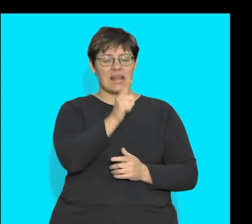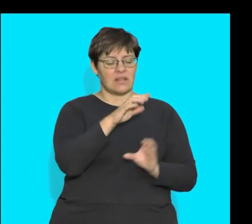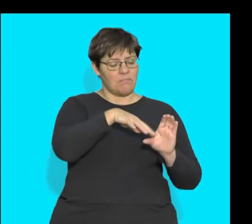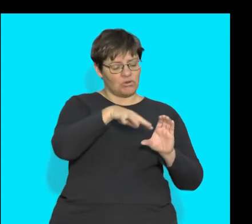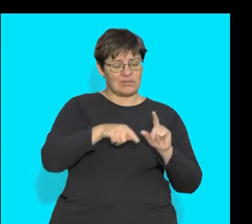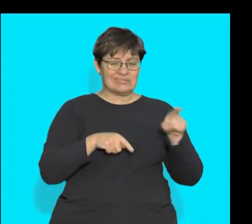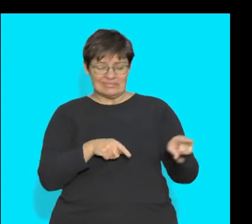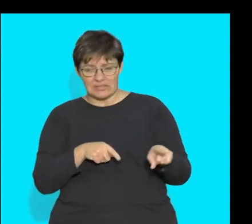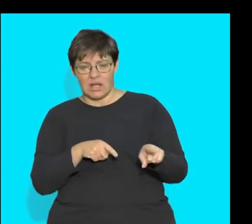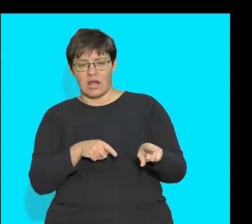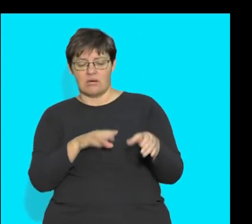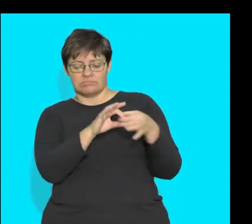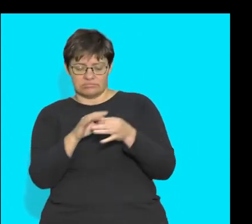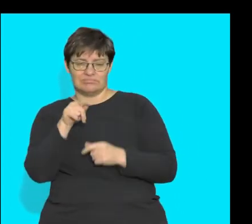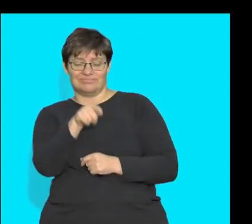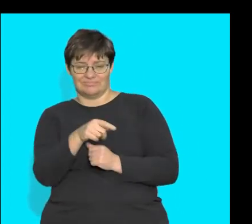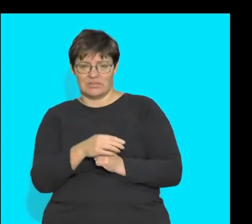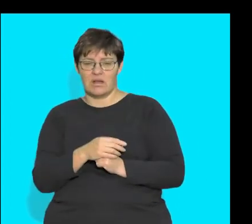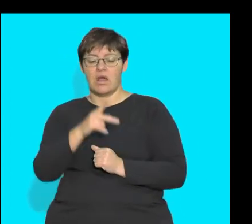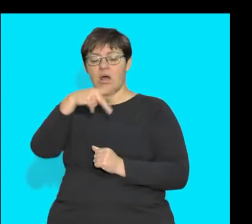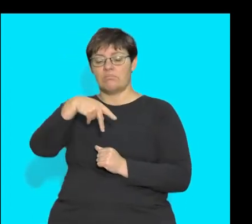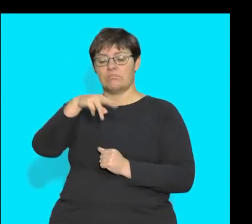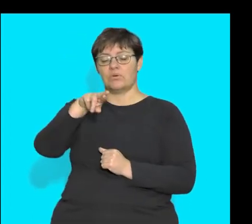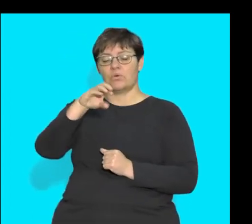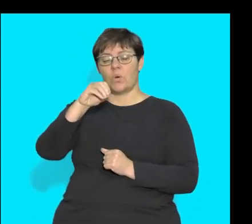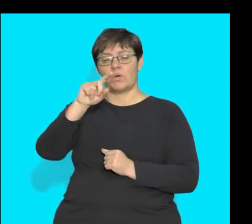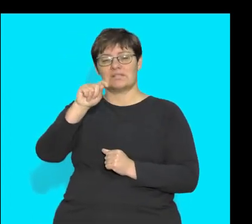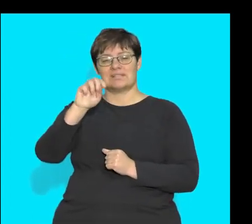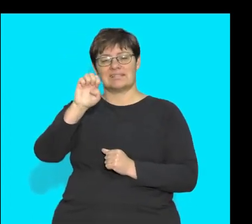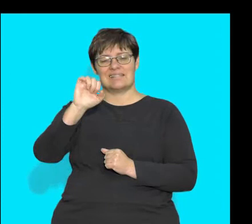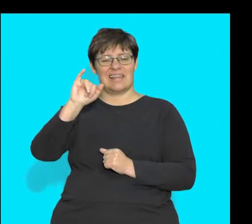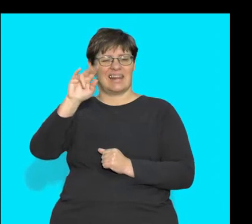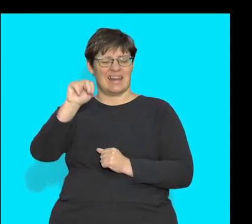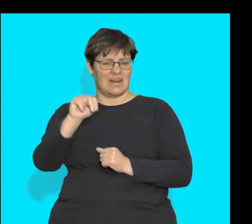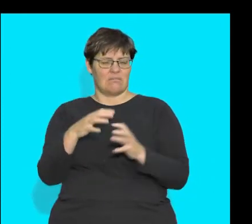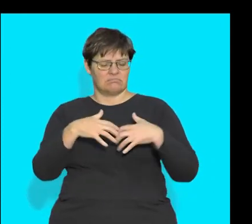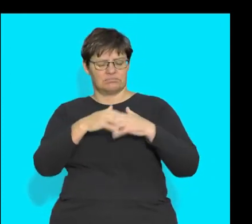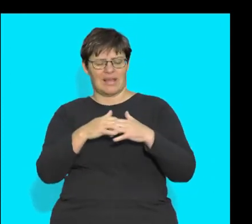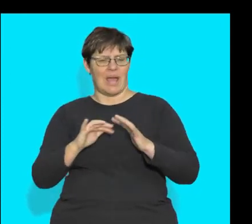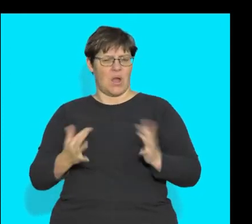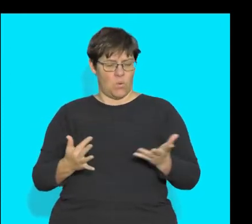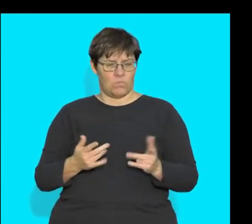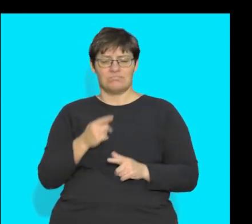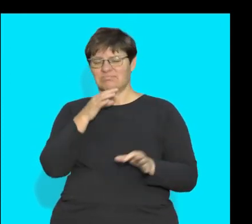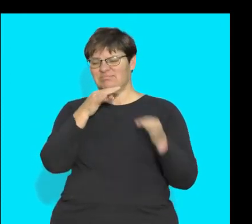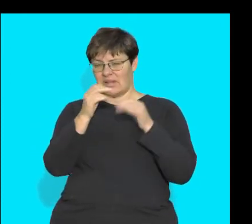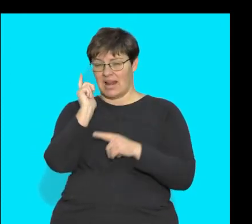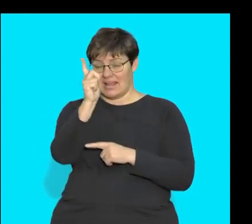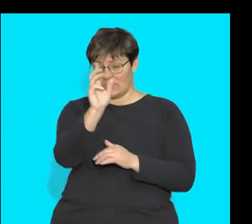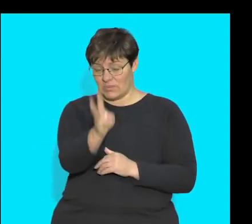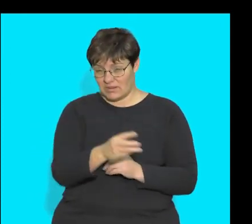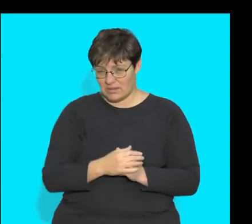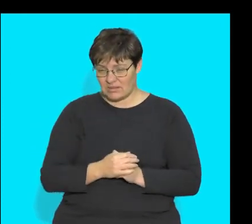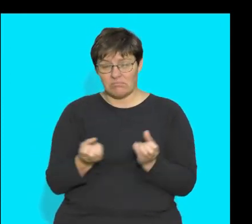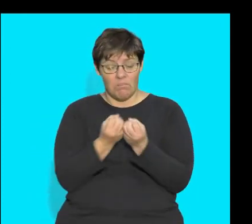a whole concept of how proteins are made. Now, proteins are really important, and